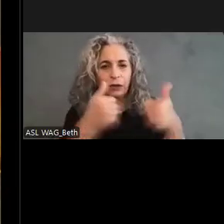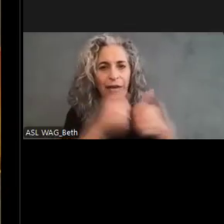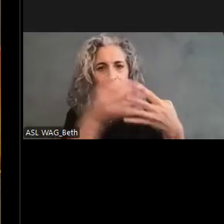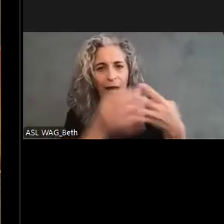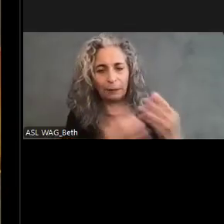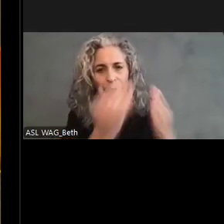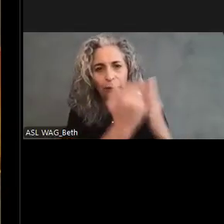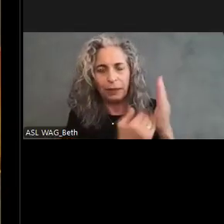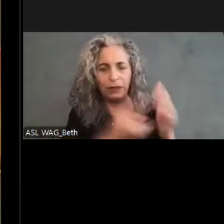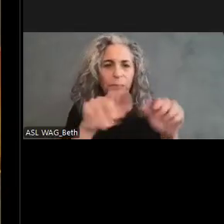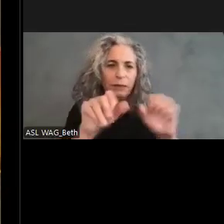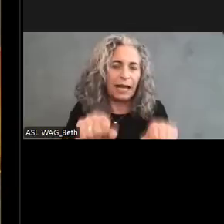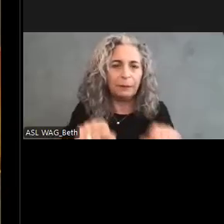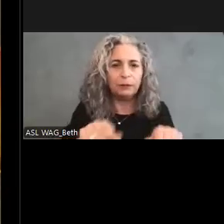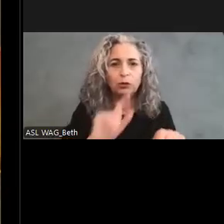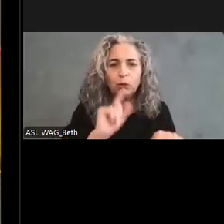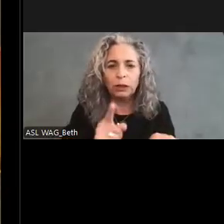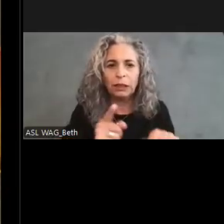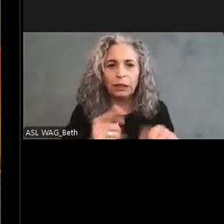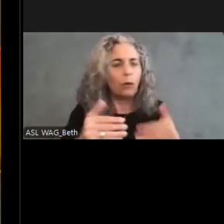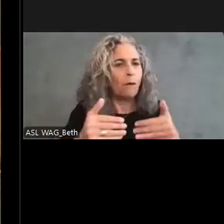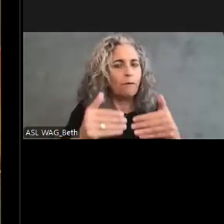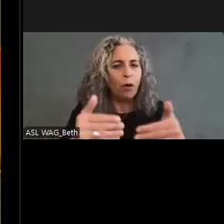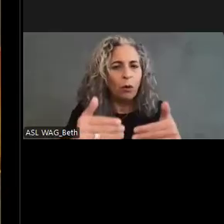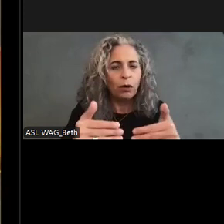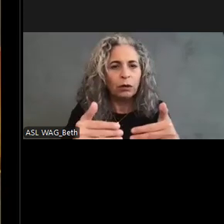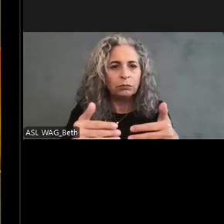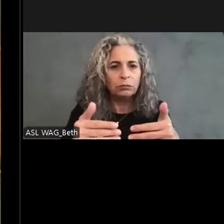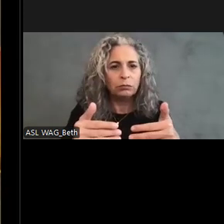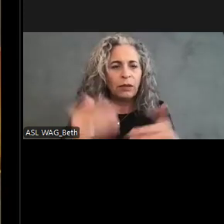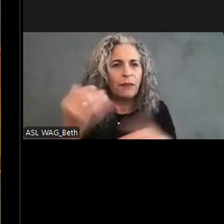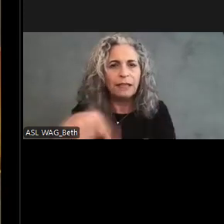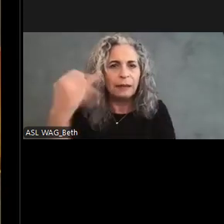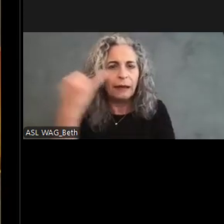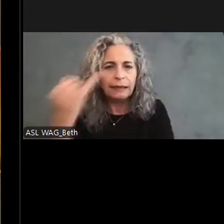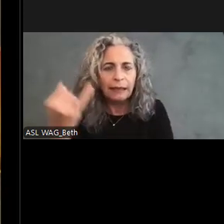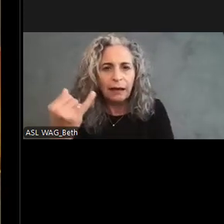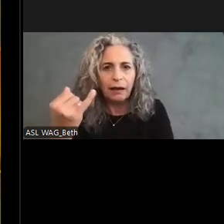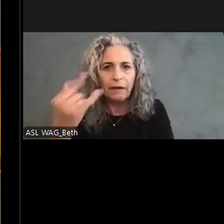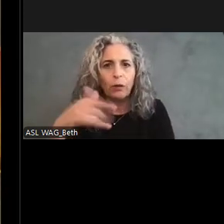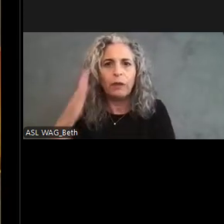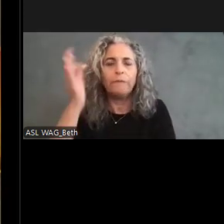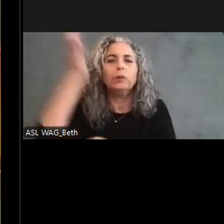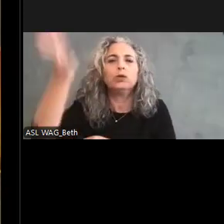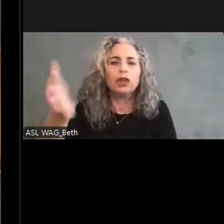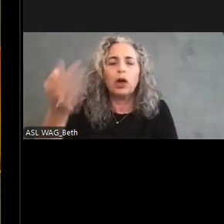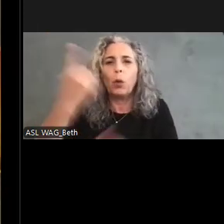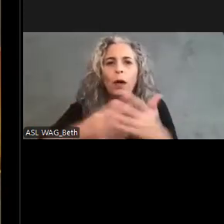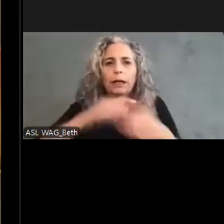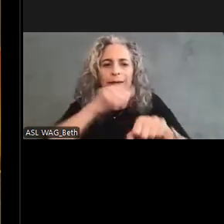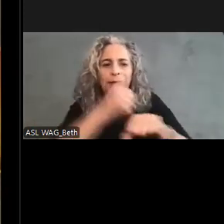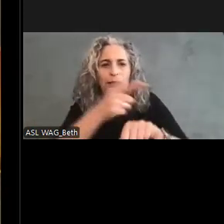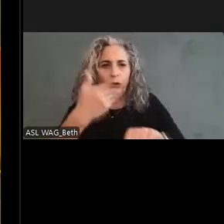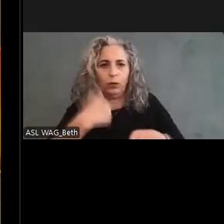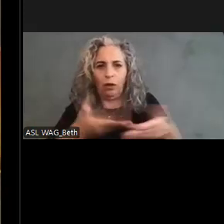be able to really put forward this idea of when we move into the future, what settings we're going to have. We can still have the